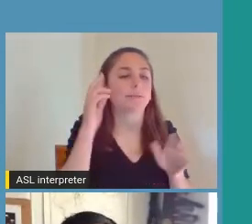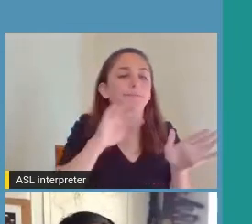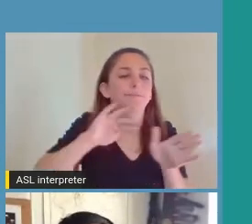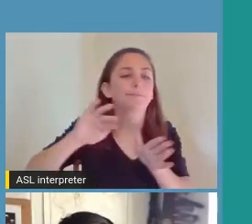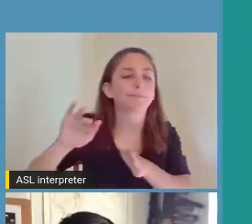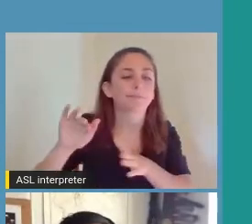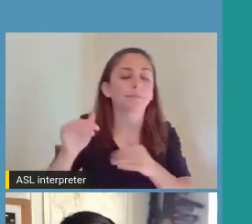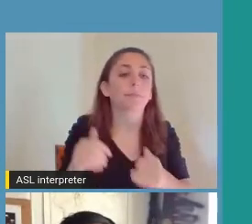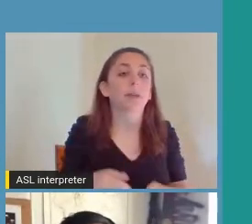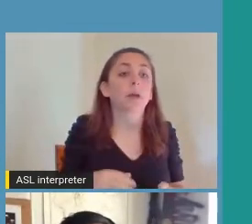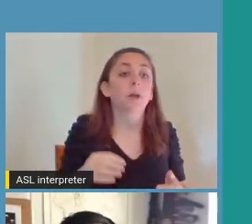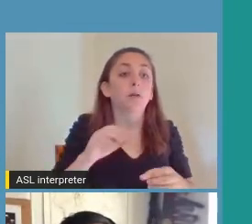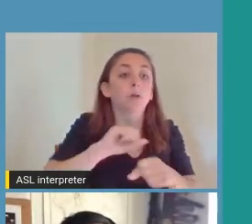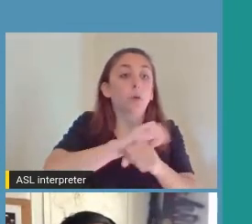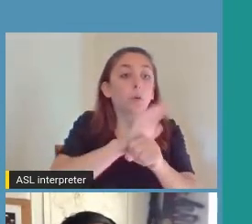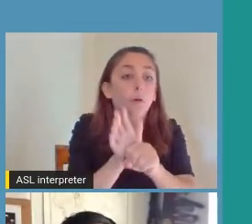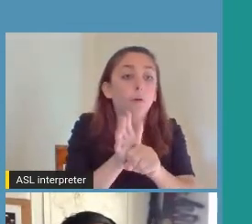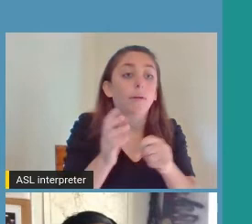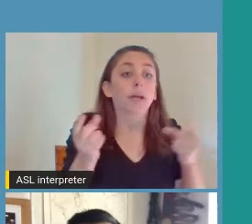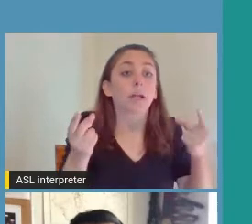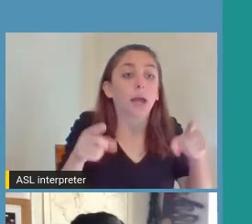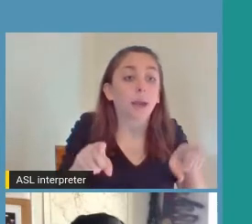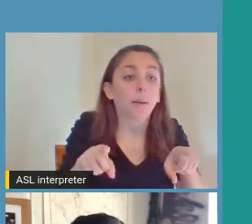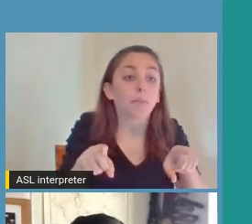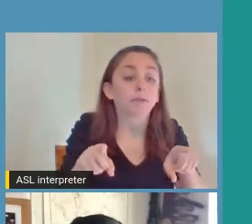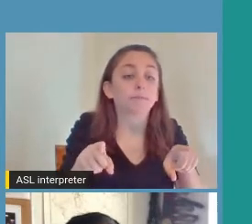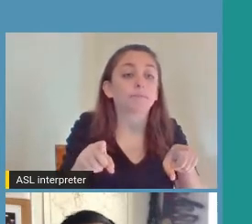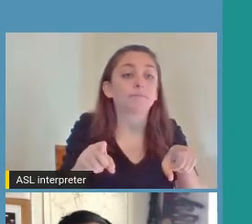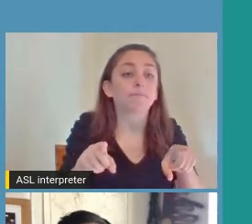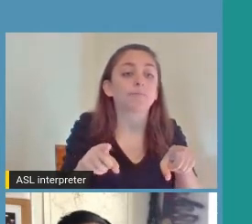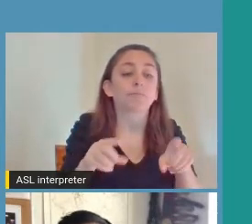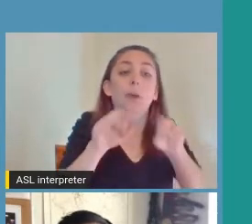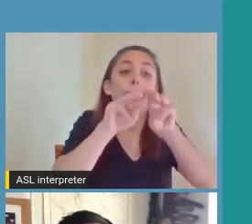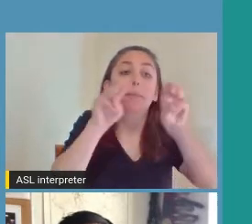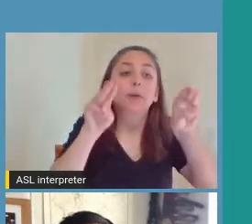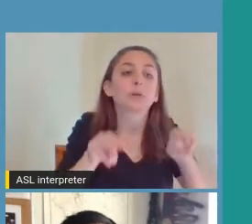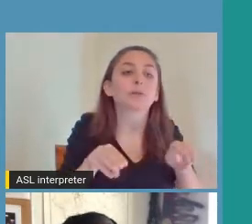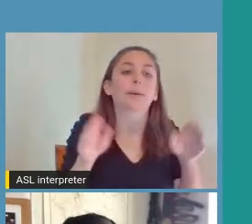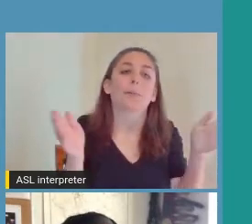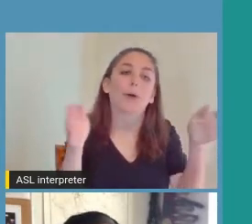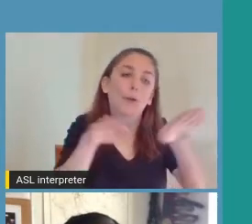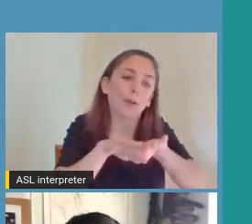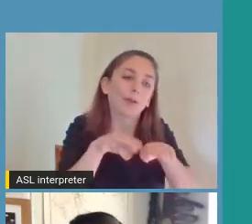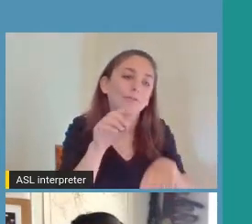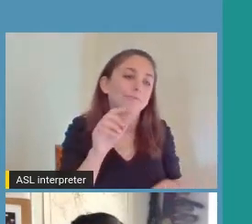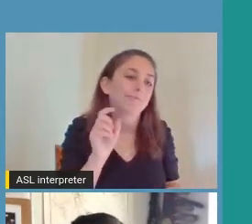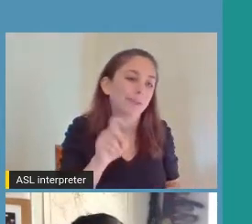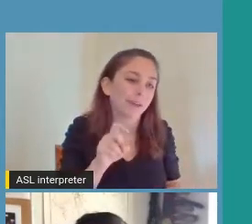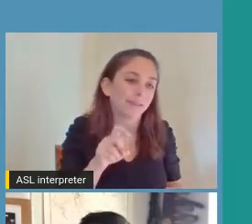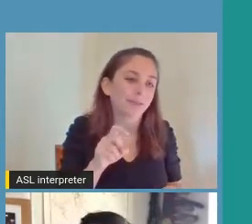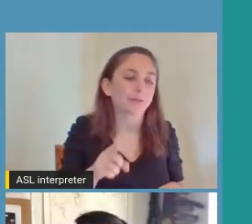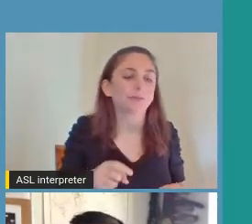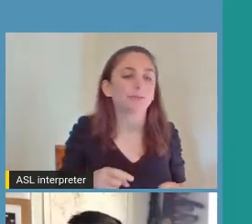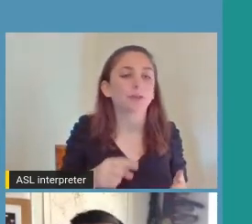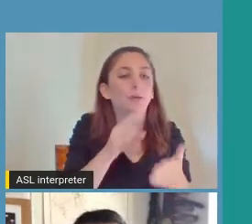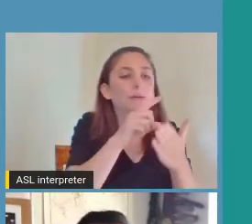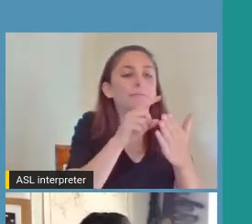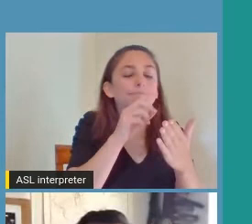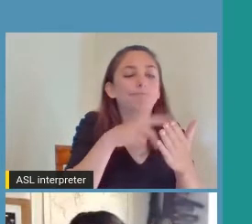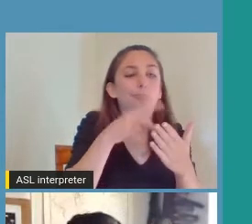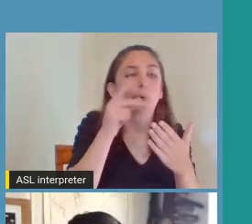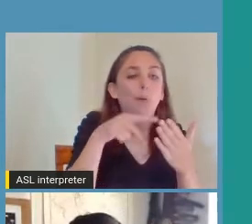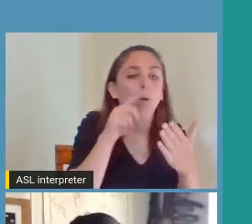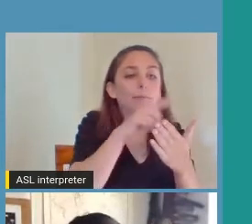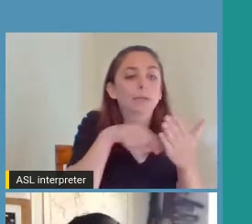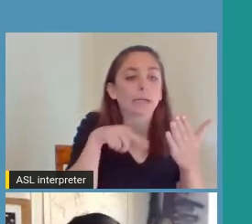hit, we had to shut the museum down for several months. And so we had to cancel a lot of our programming. And I thought to myself, well, now